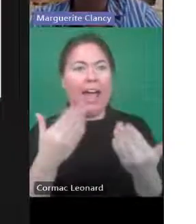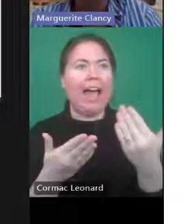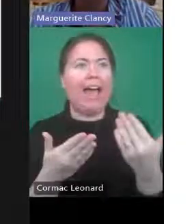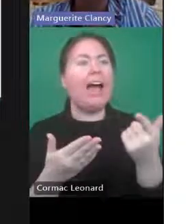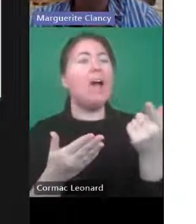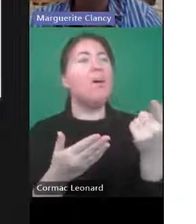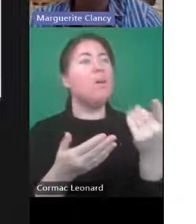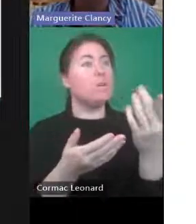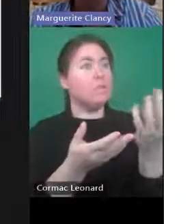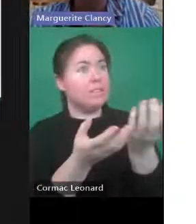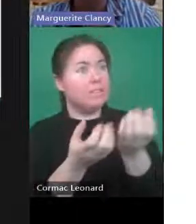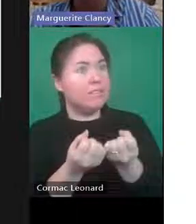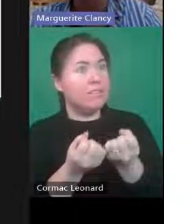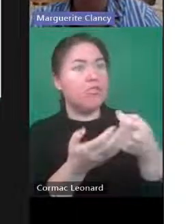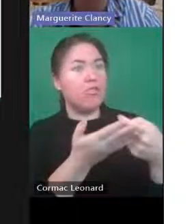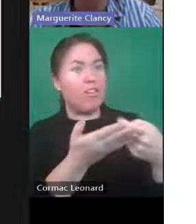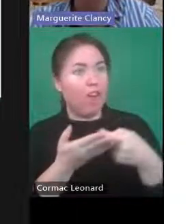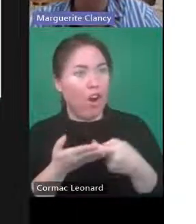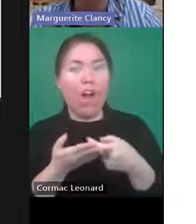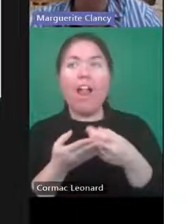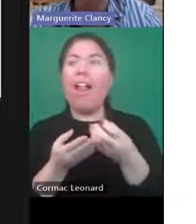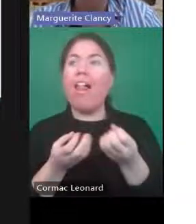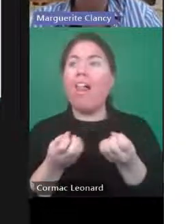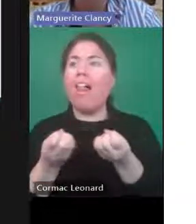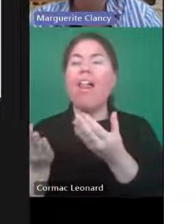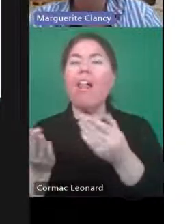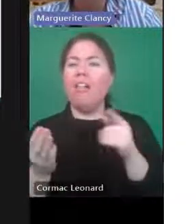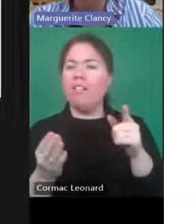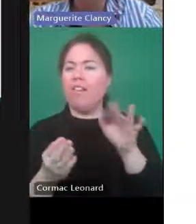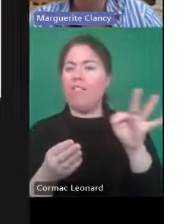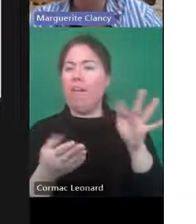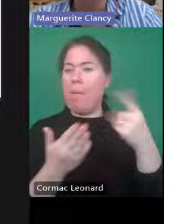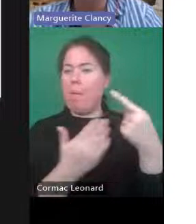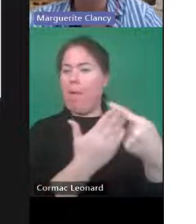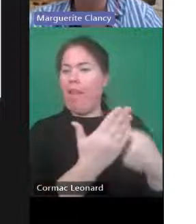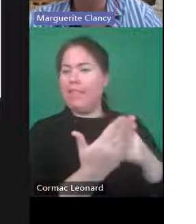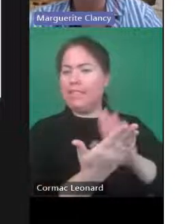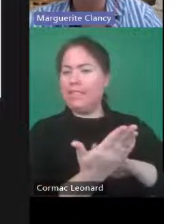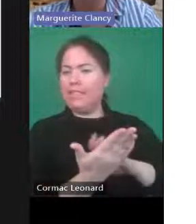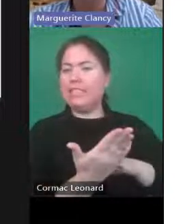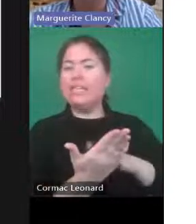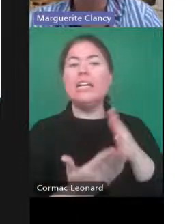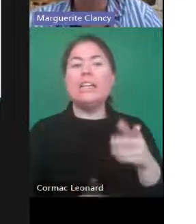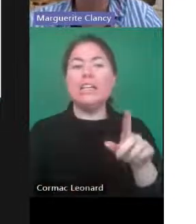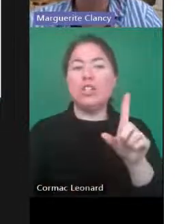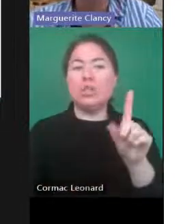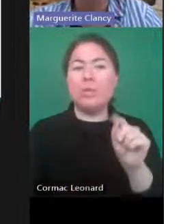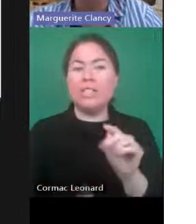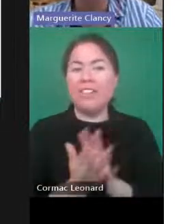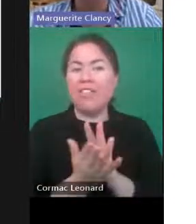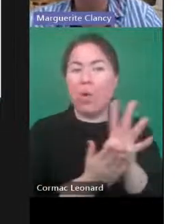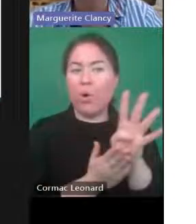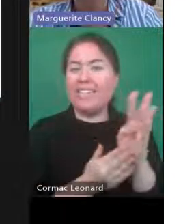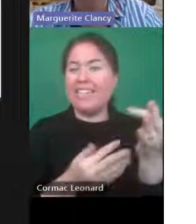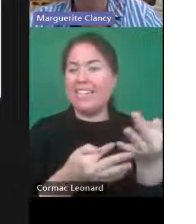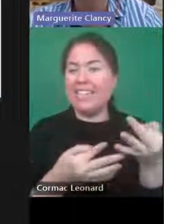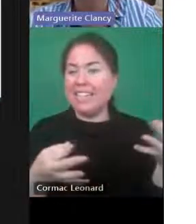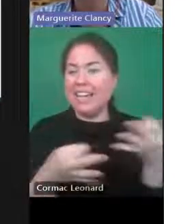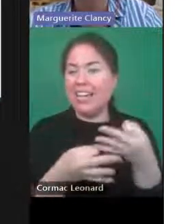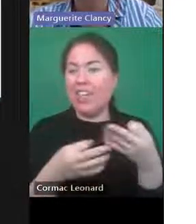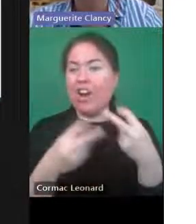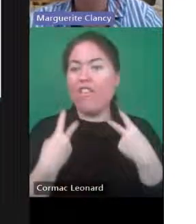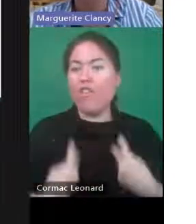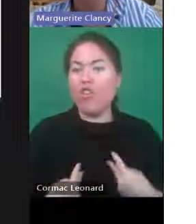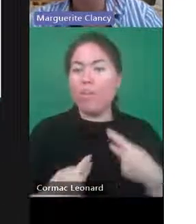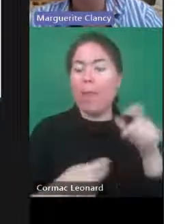our safeguarding teams has been defined by a policy, and that policy that's in place since 2014, so that's the Safeguarding Vulnerable Persons at